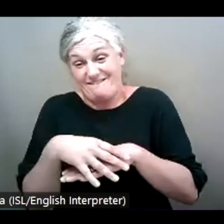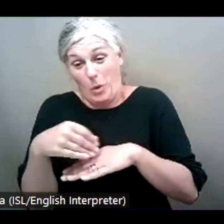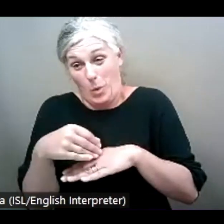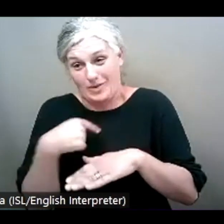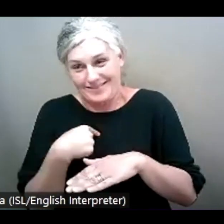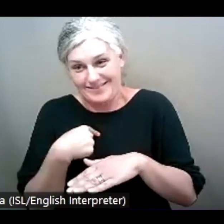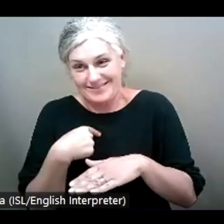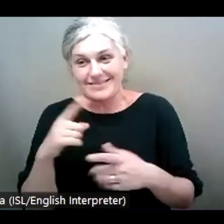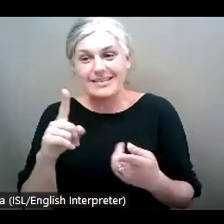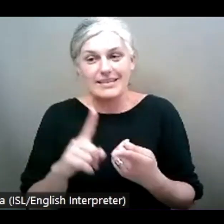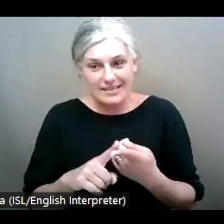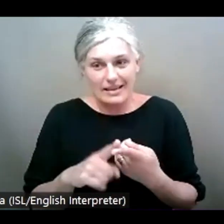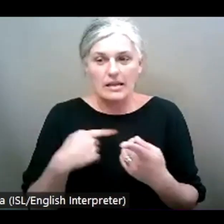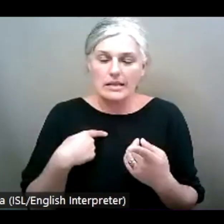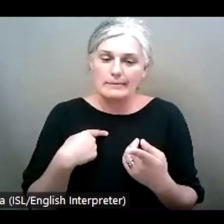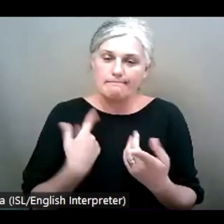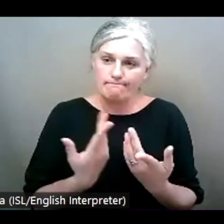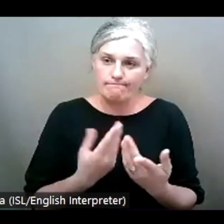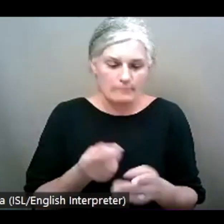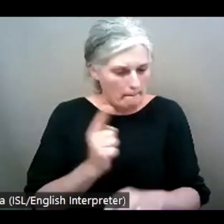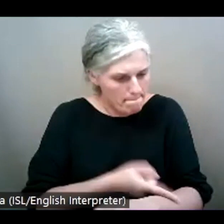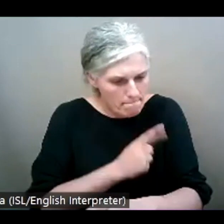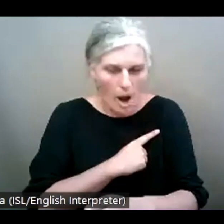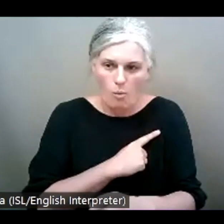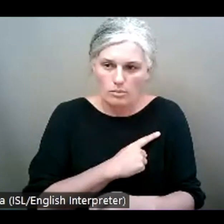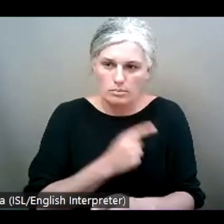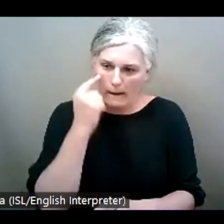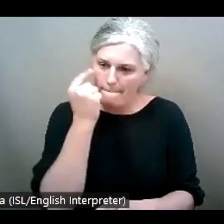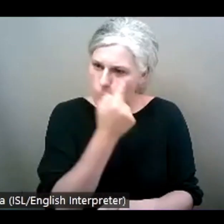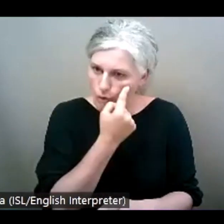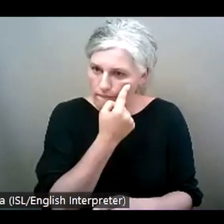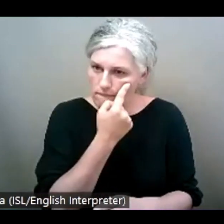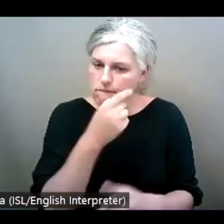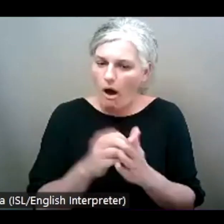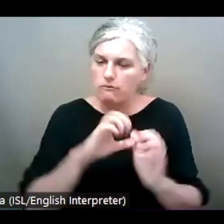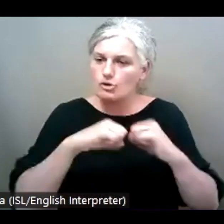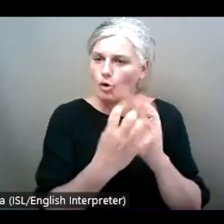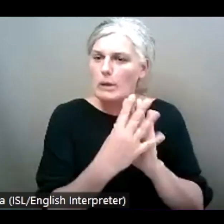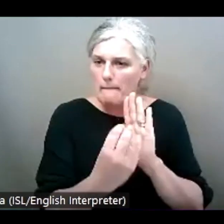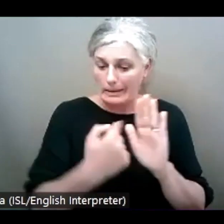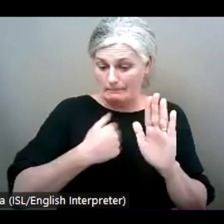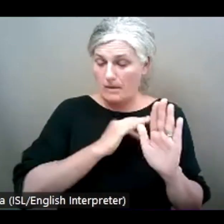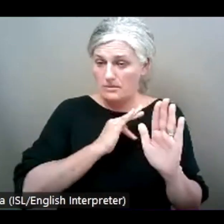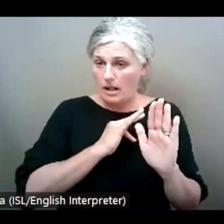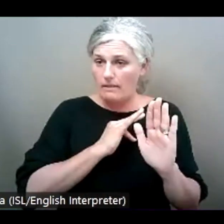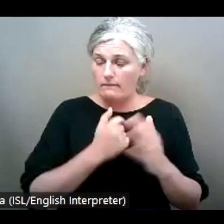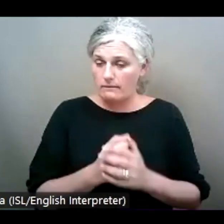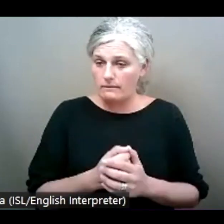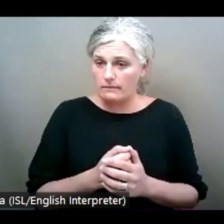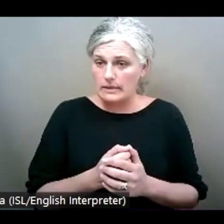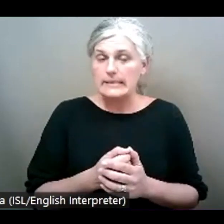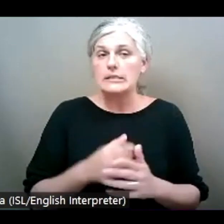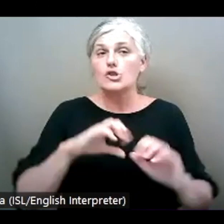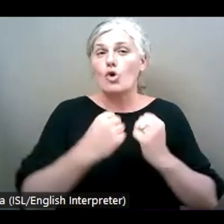living proof of the power of the social model and disability and social model thinking. And